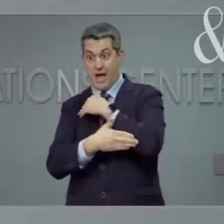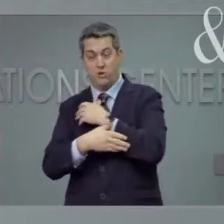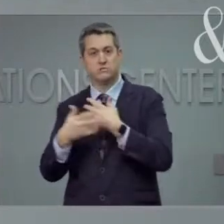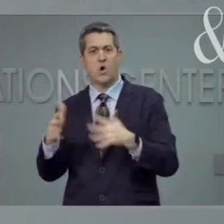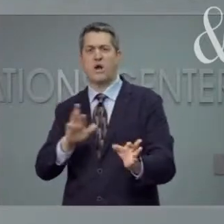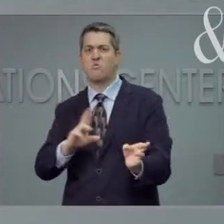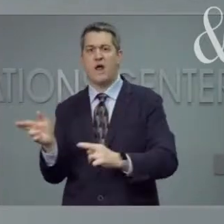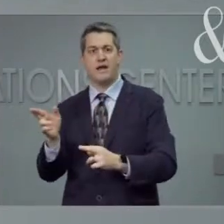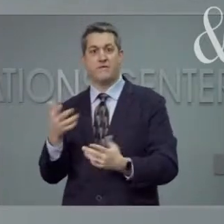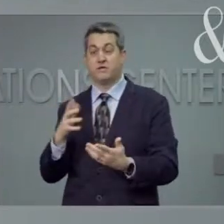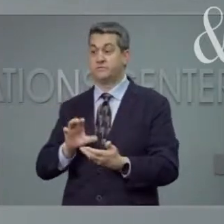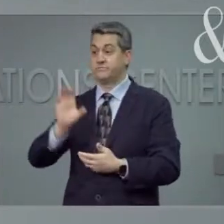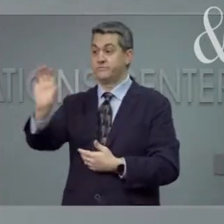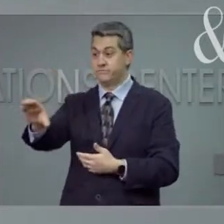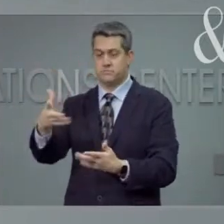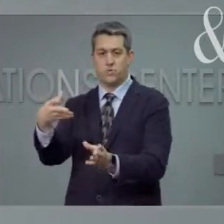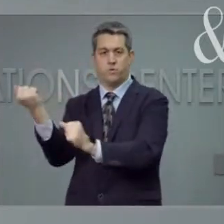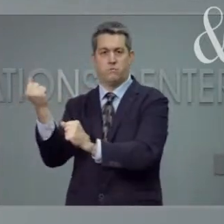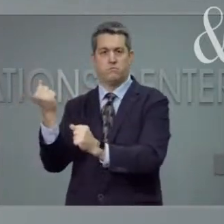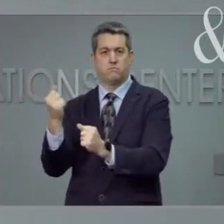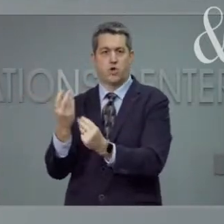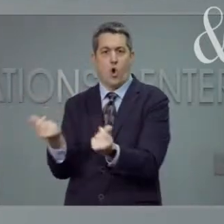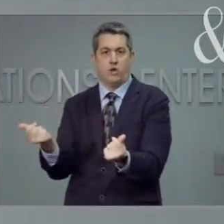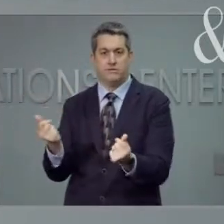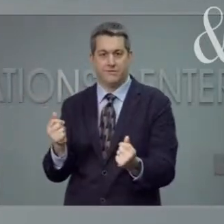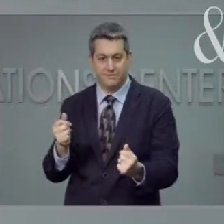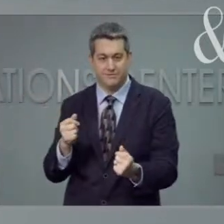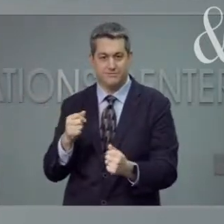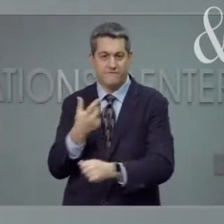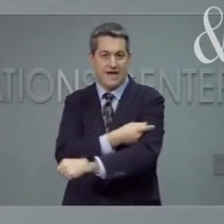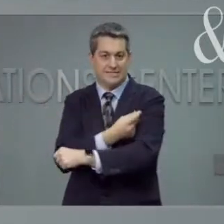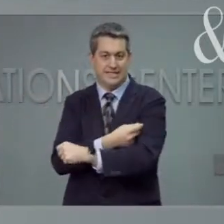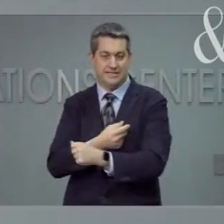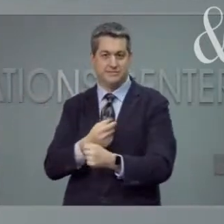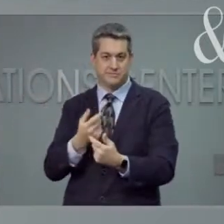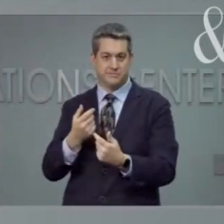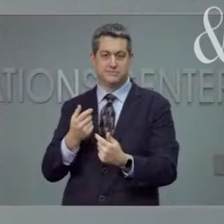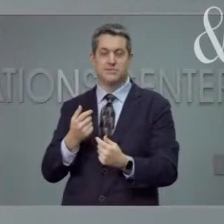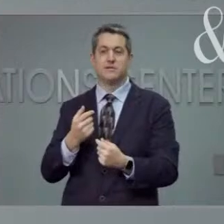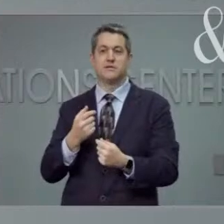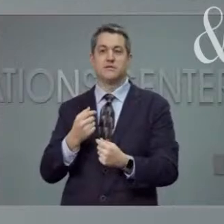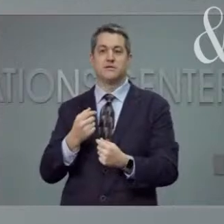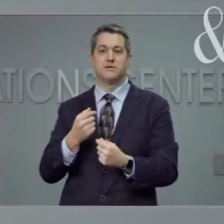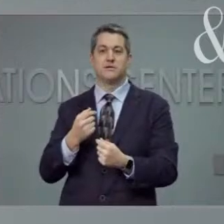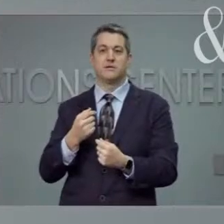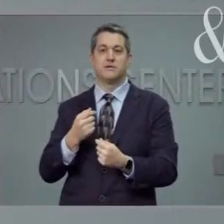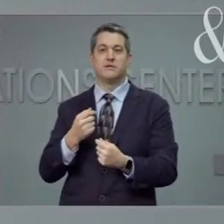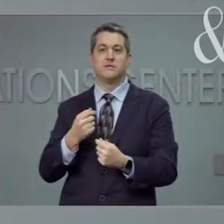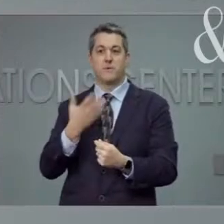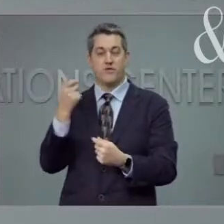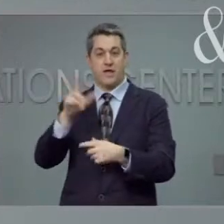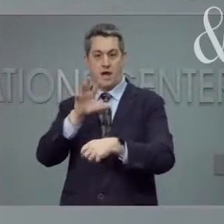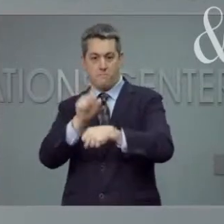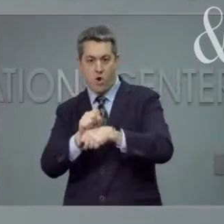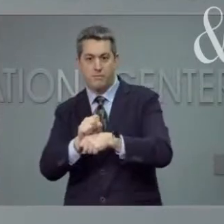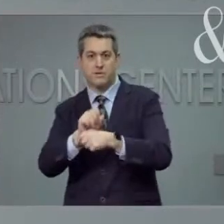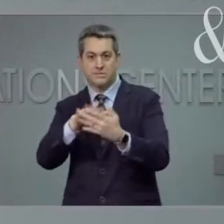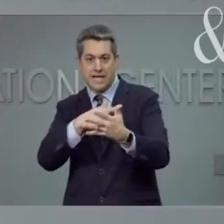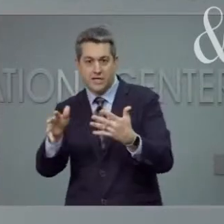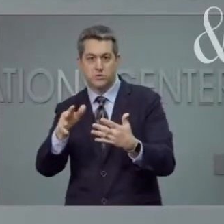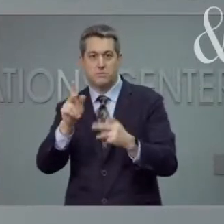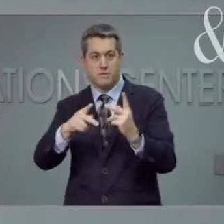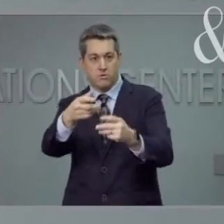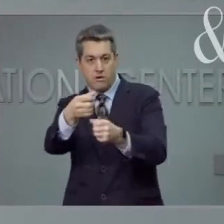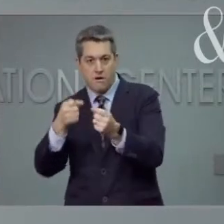And they've got teams there to help them with logistics, to help them make appointments, answer the phone.